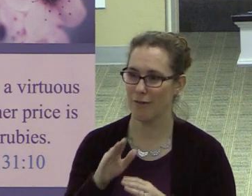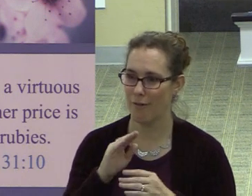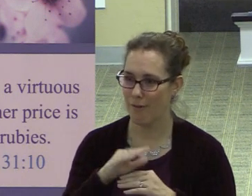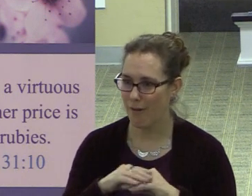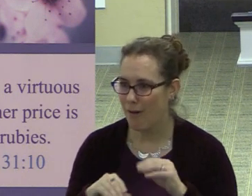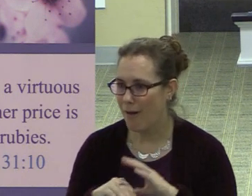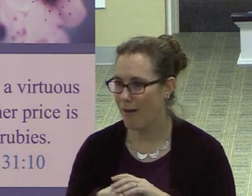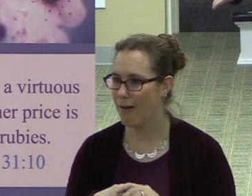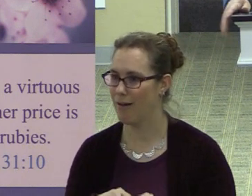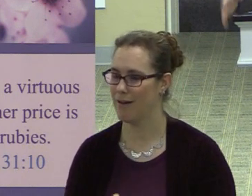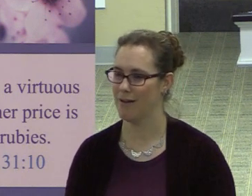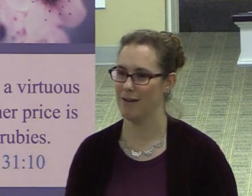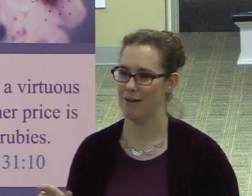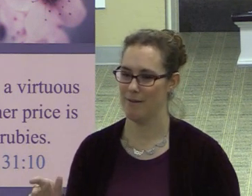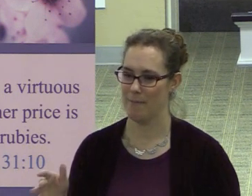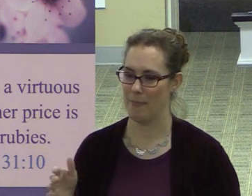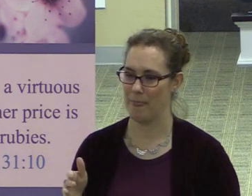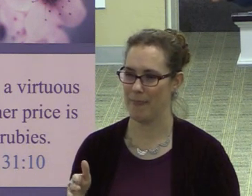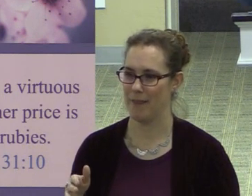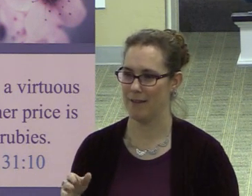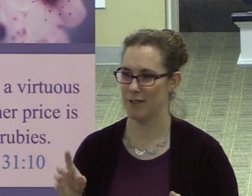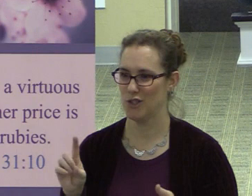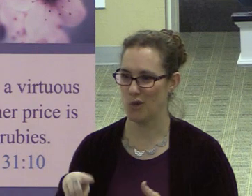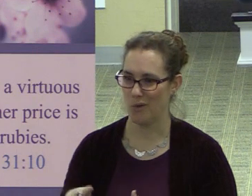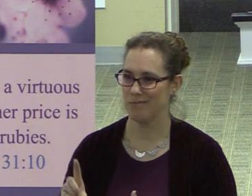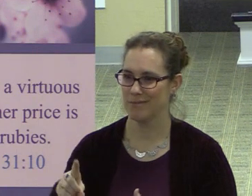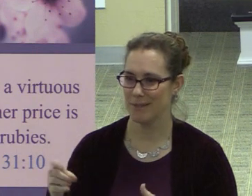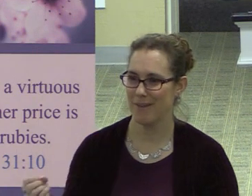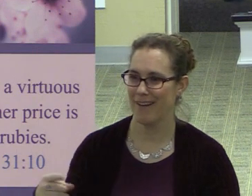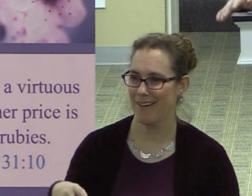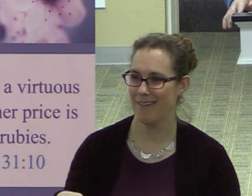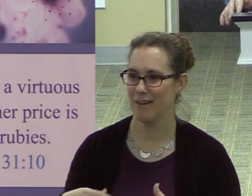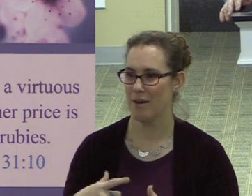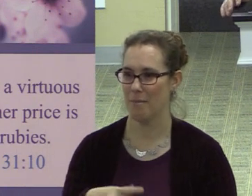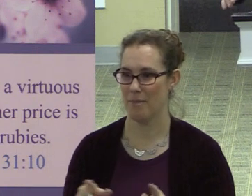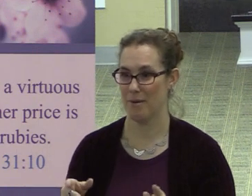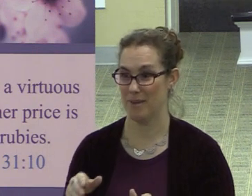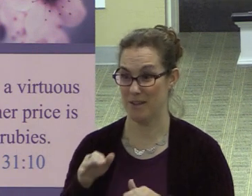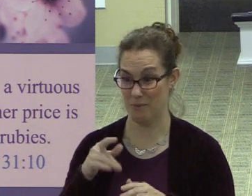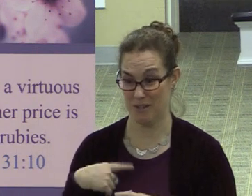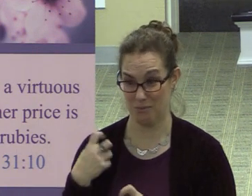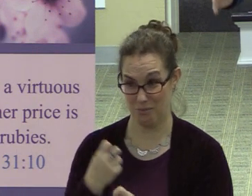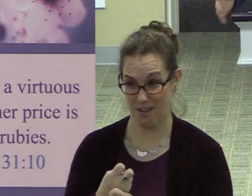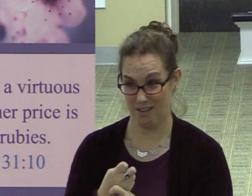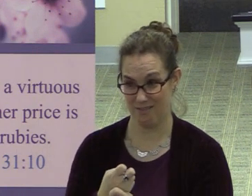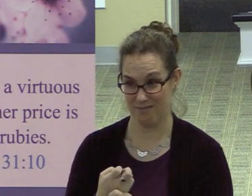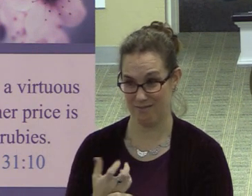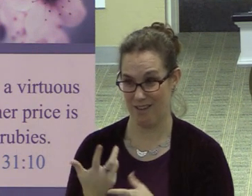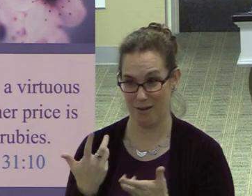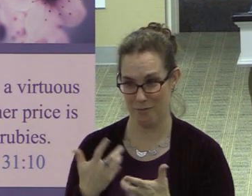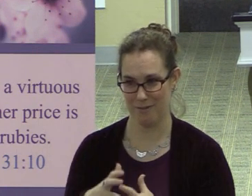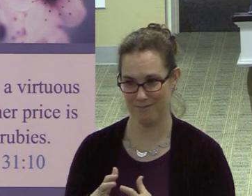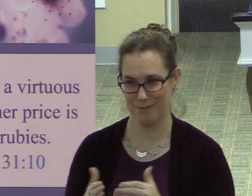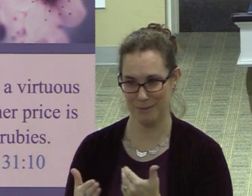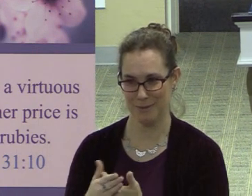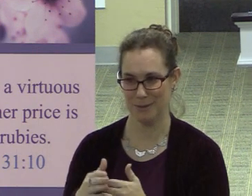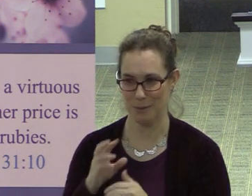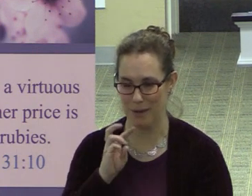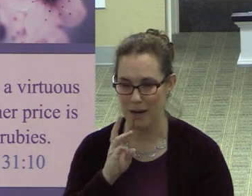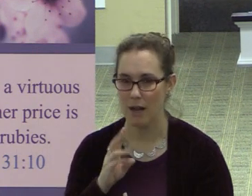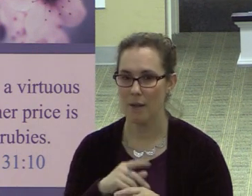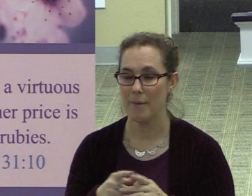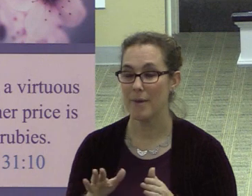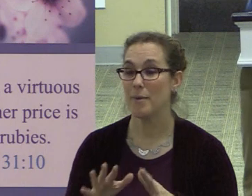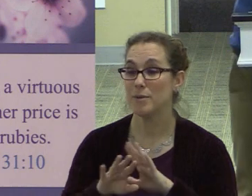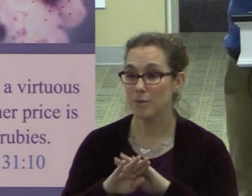flips. Whales would come up by the side of the boat. It was incredible. But when the sea was rough, I didn't want near the water. But it was a calm day. Everything was great. We're coming